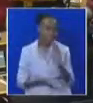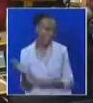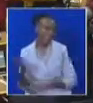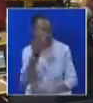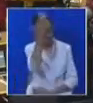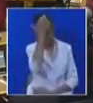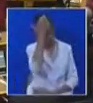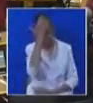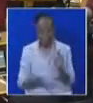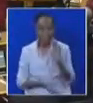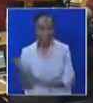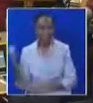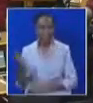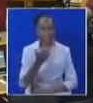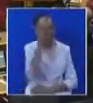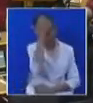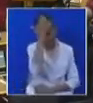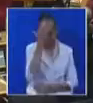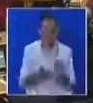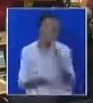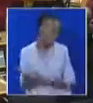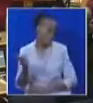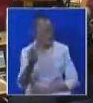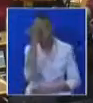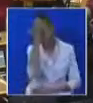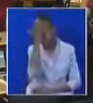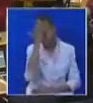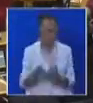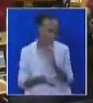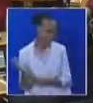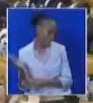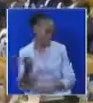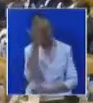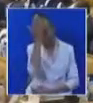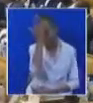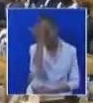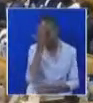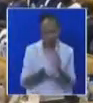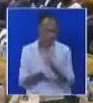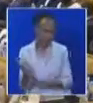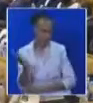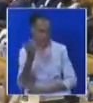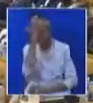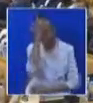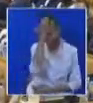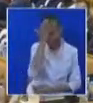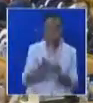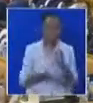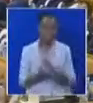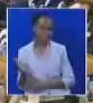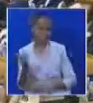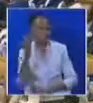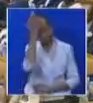must fall. Zubta must fall. Zubta must fall. Zubta must fall. Zubta must fall. I do take note